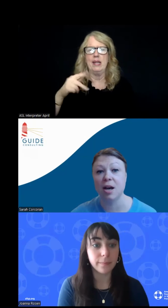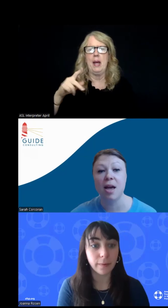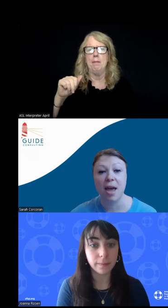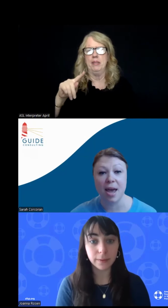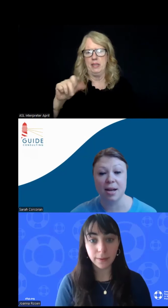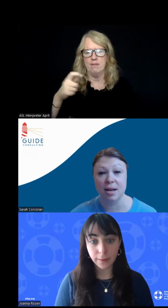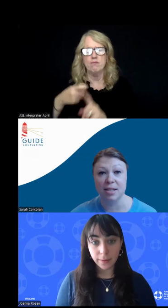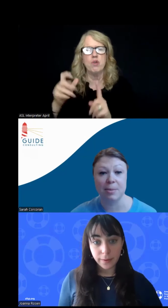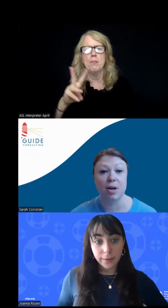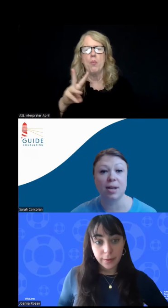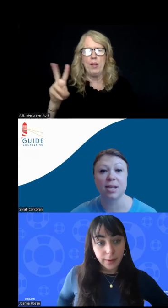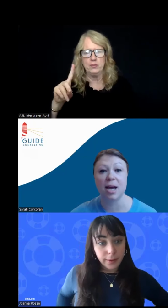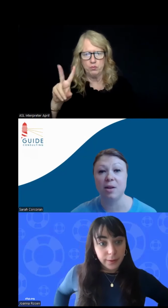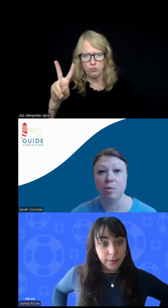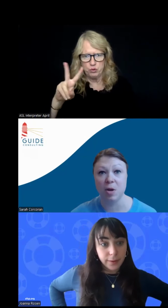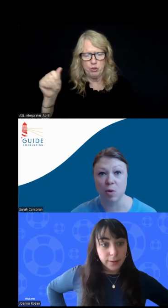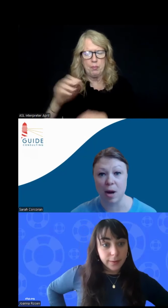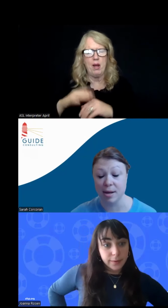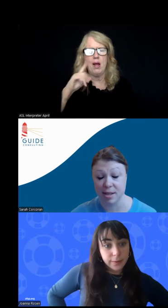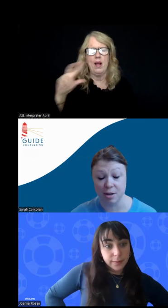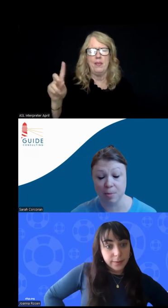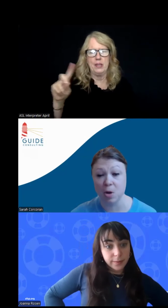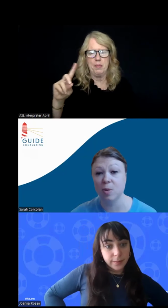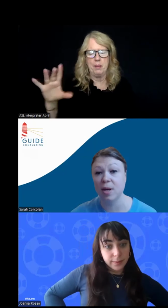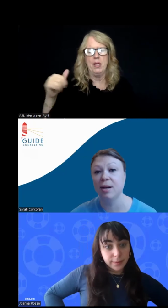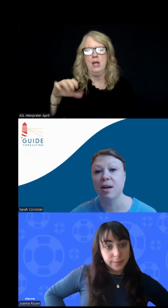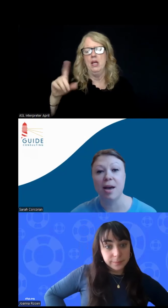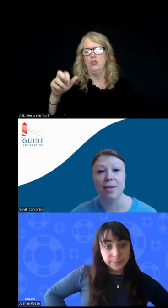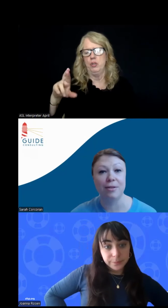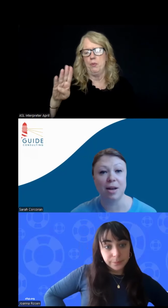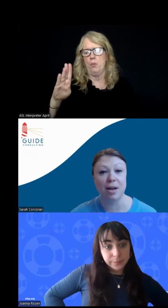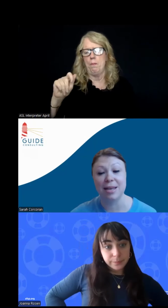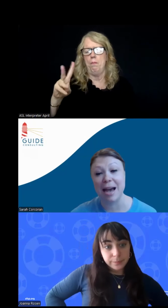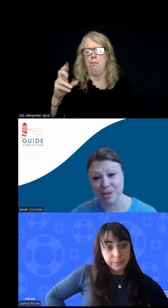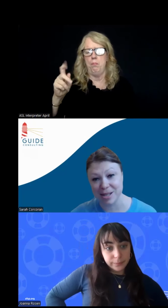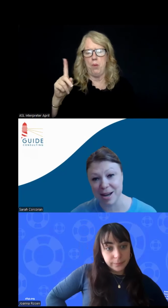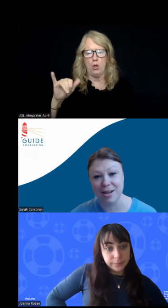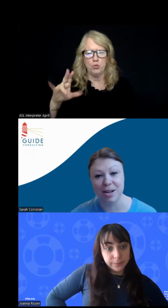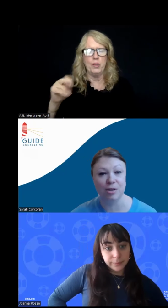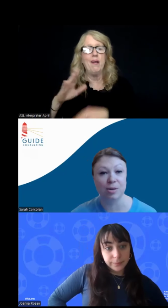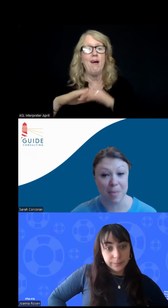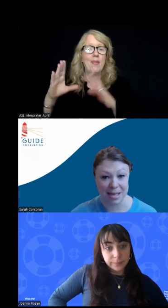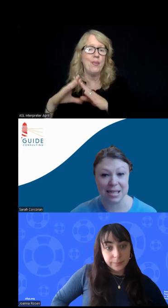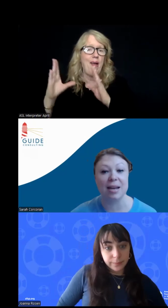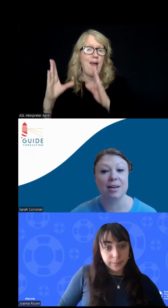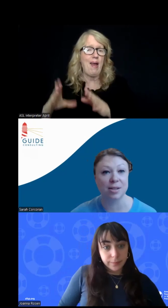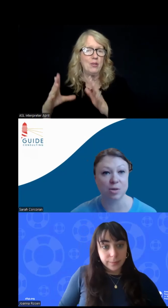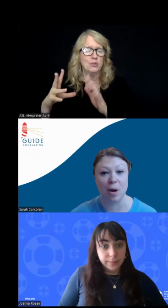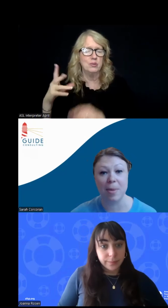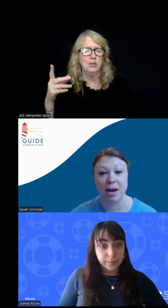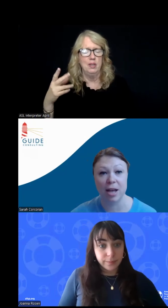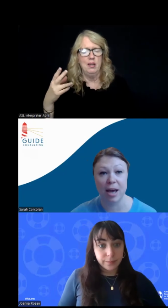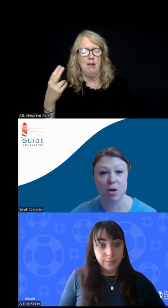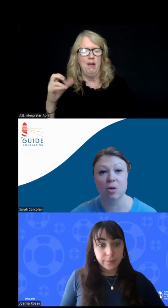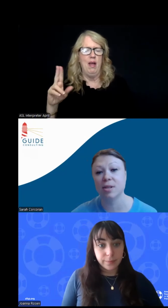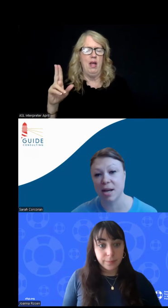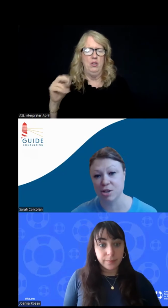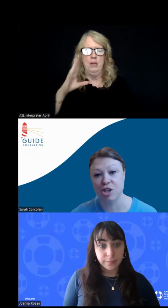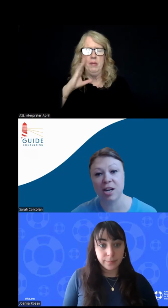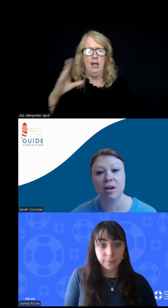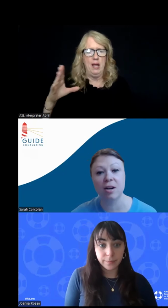Virginia, and on the Democratic side, it will be Senator Baldwin, and then on the House side, it'll maintain as Rep.